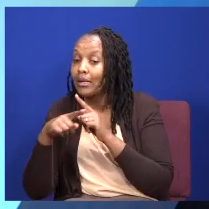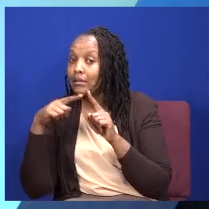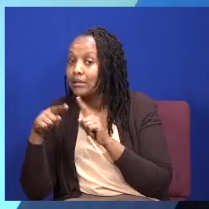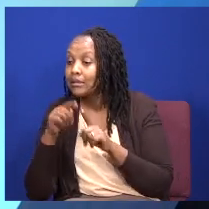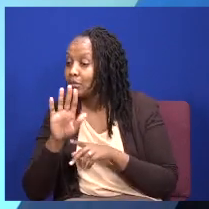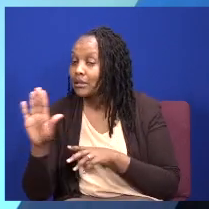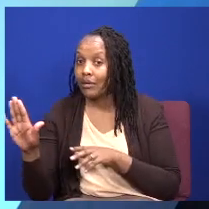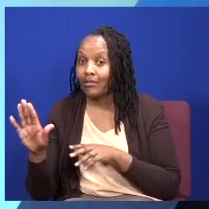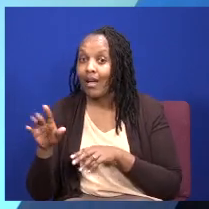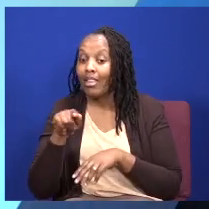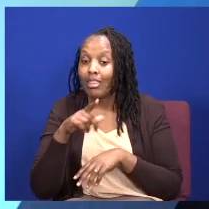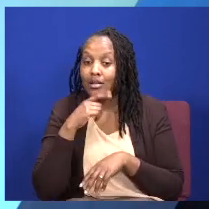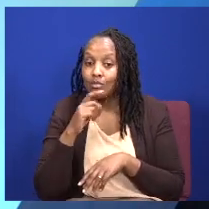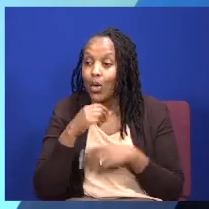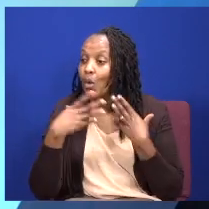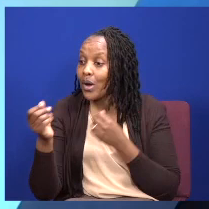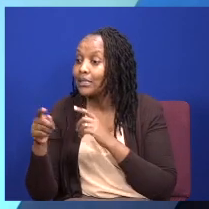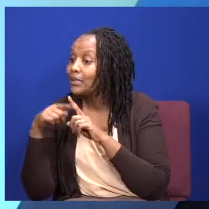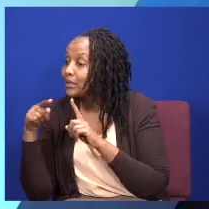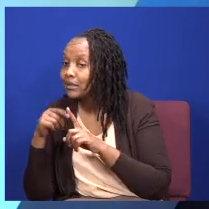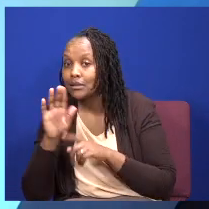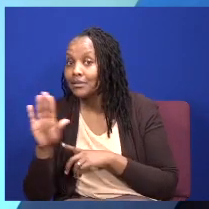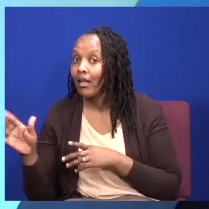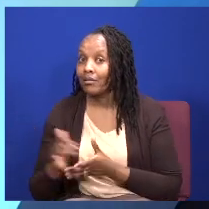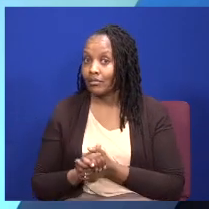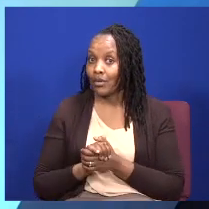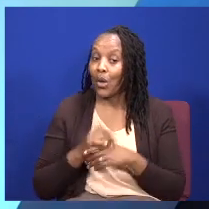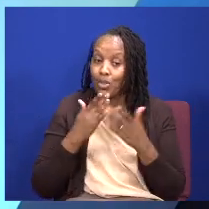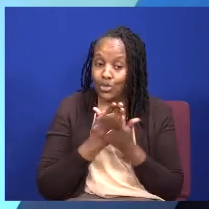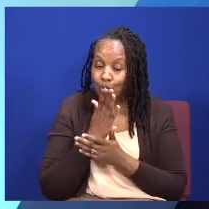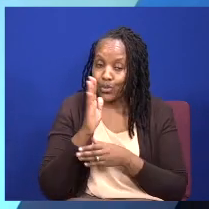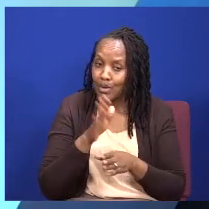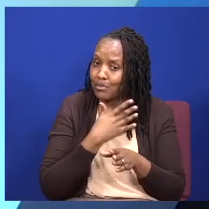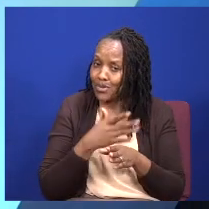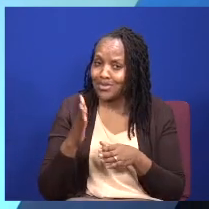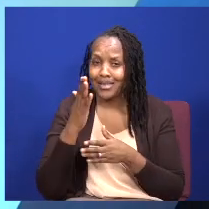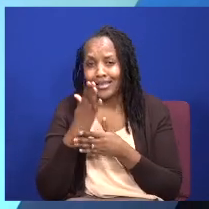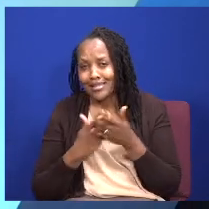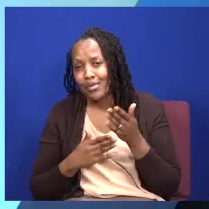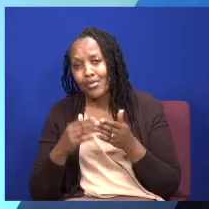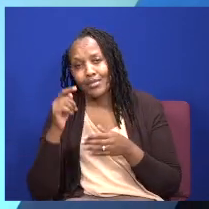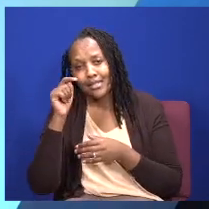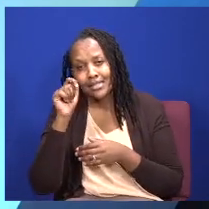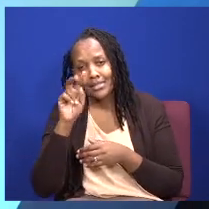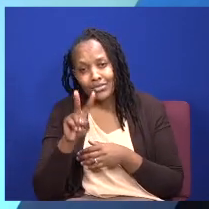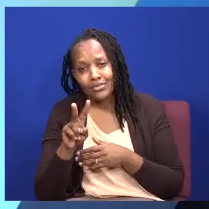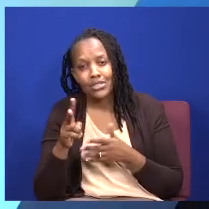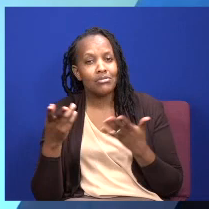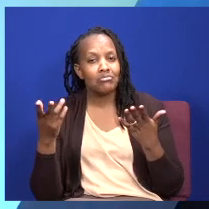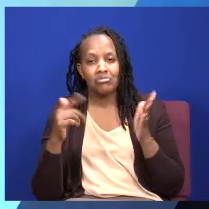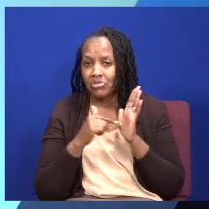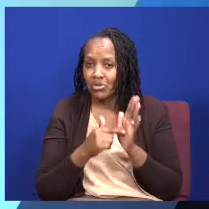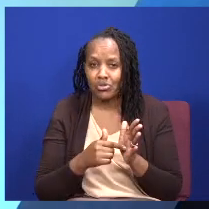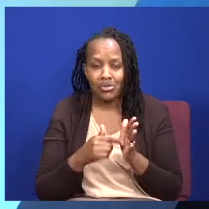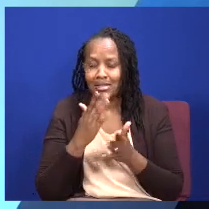himself. That's how the devil works, even through the music, even through some of the content that you're watching online. There are things that do